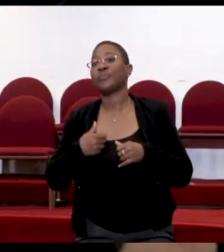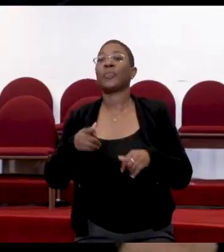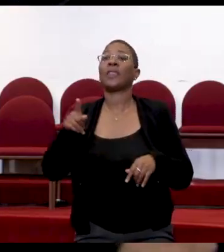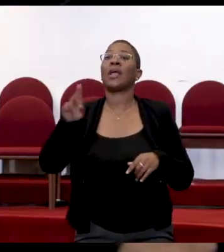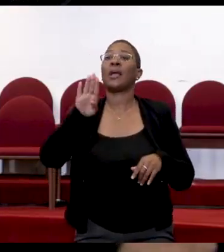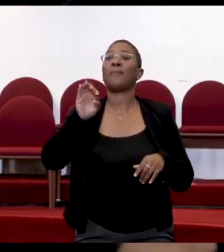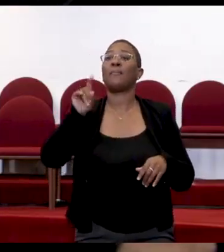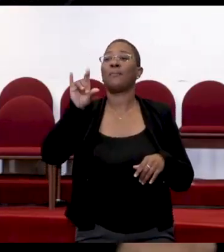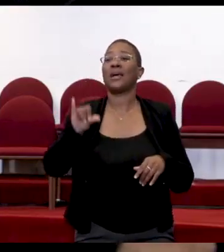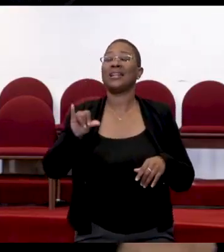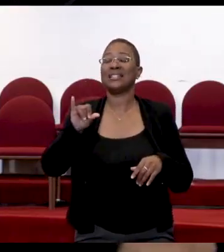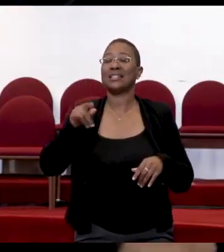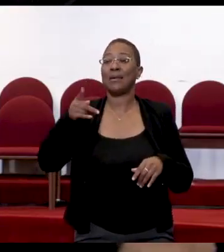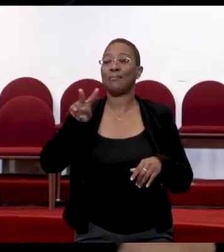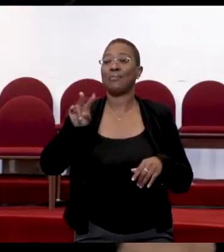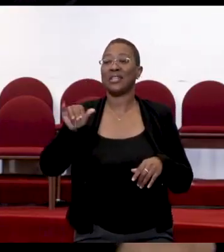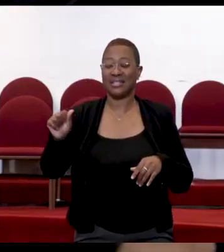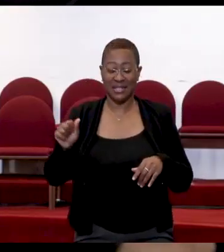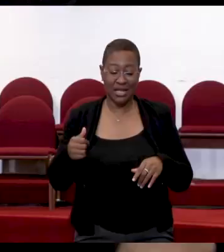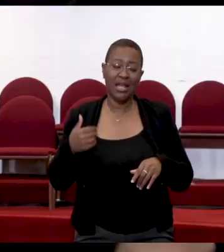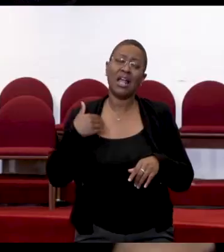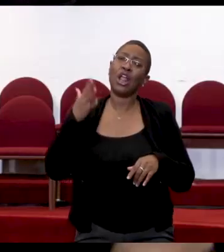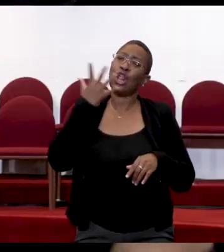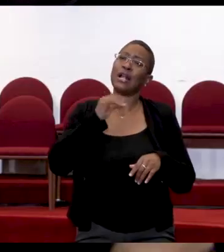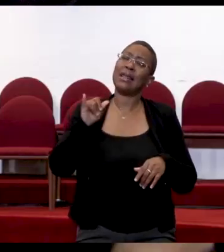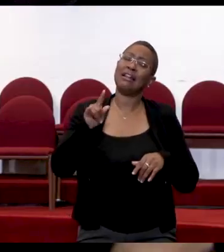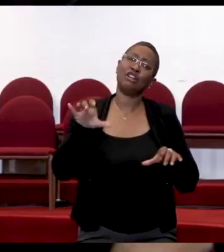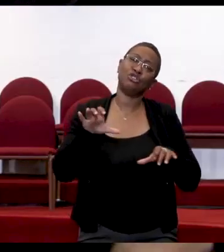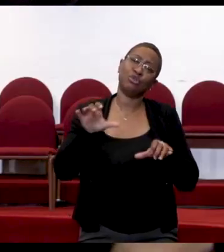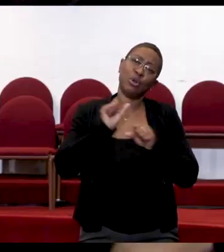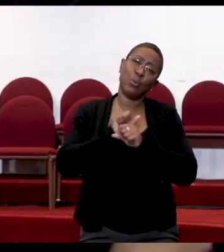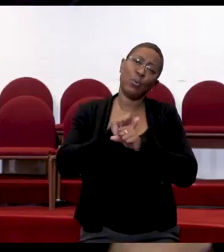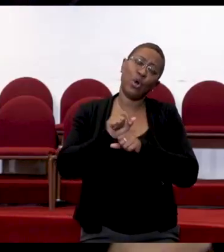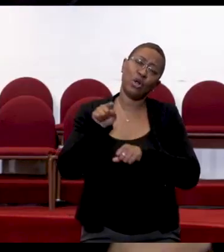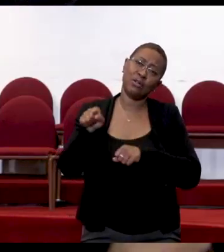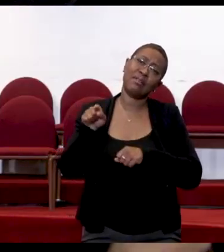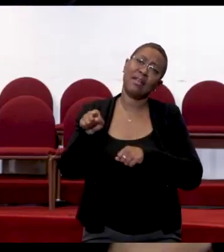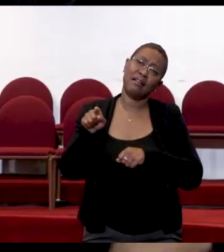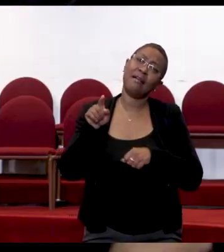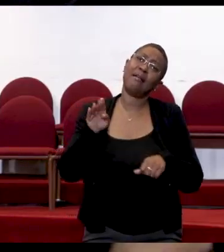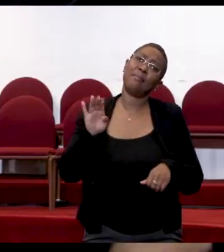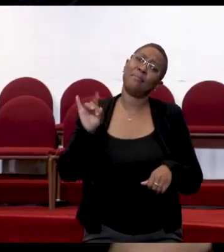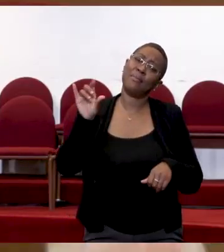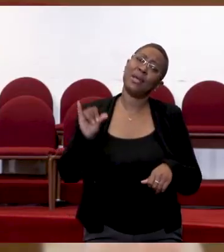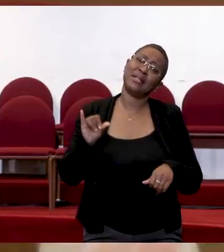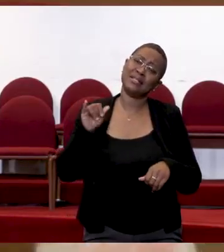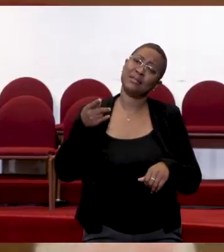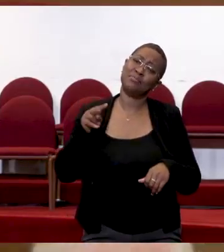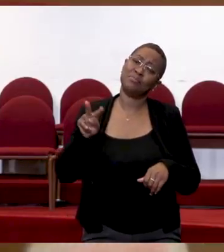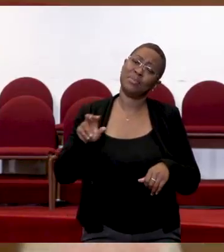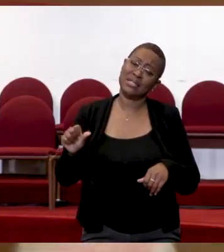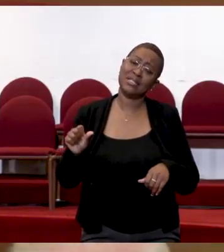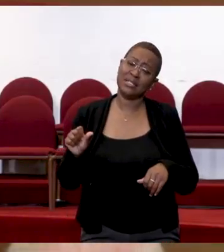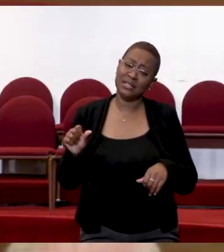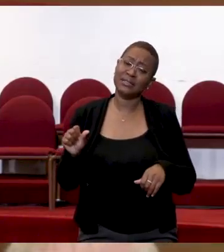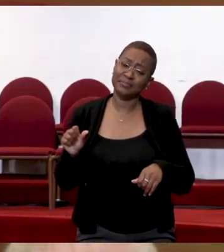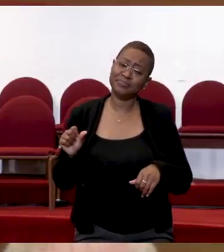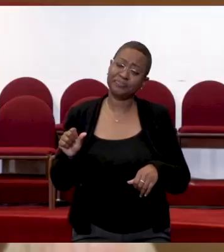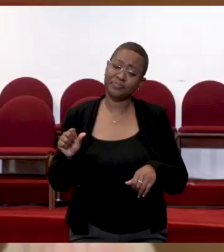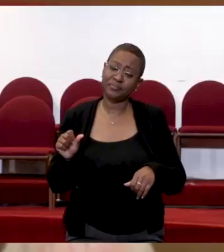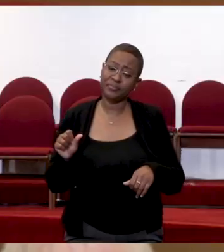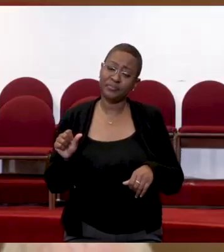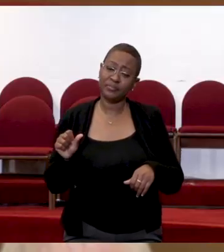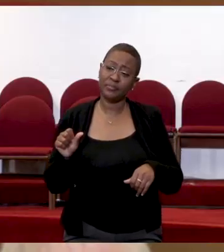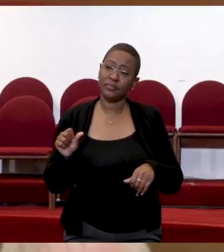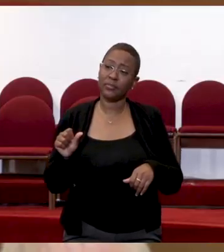You're at Buddy's Pizza. Now I noticed it looked like they were doing some work right there at Buddy's. There's at